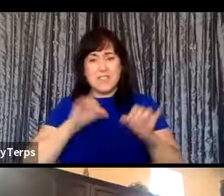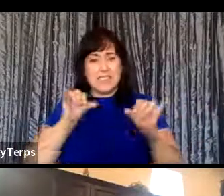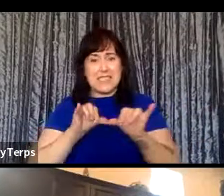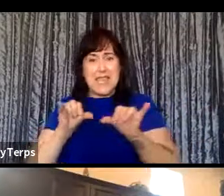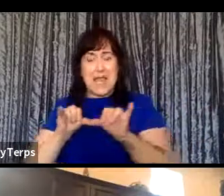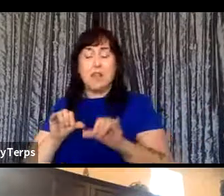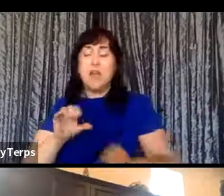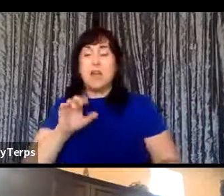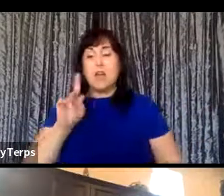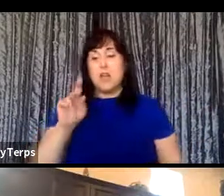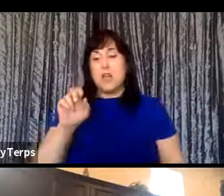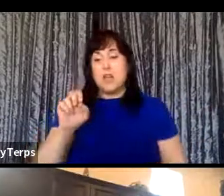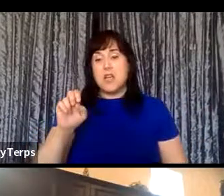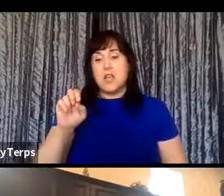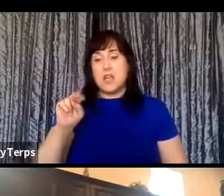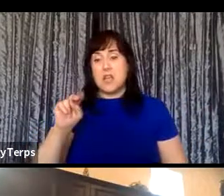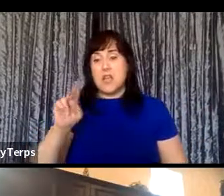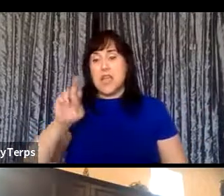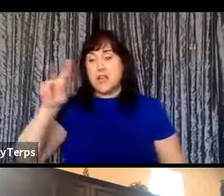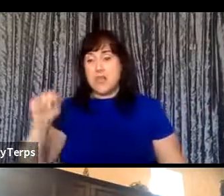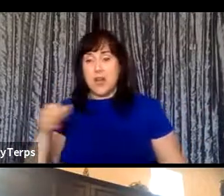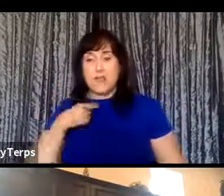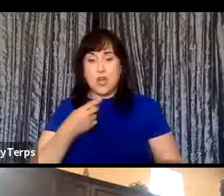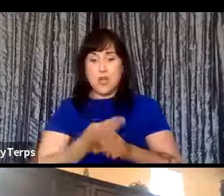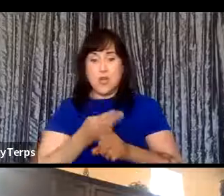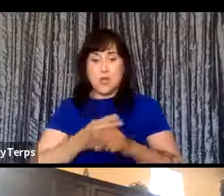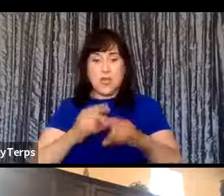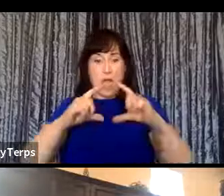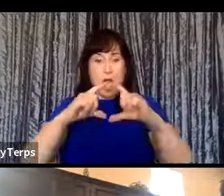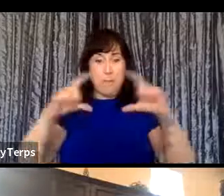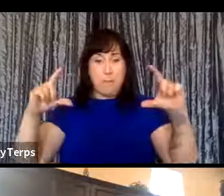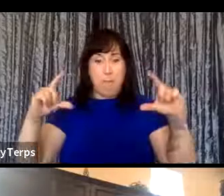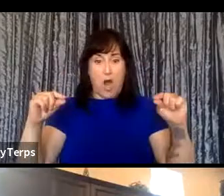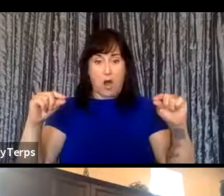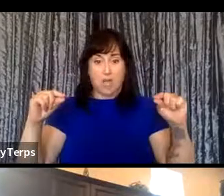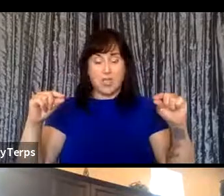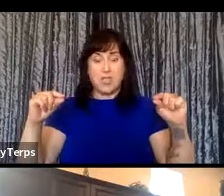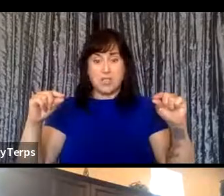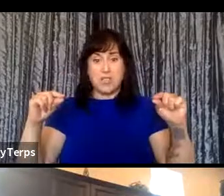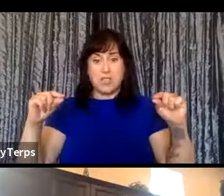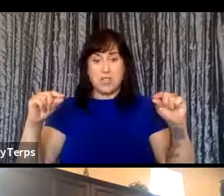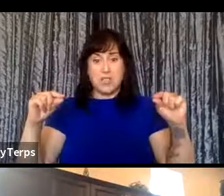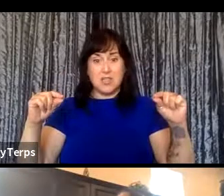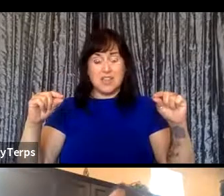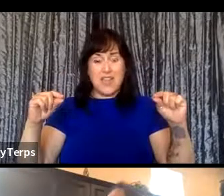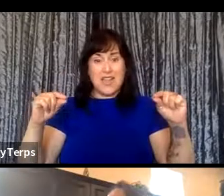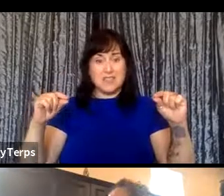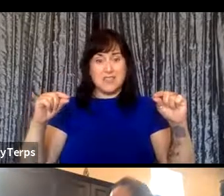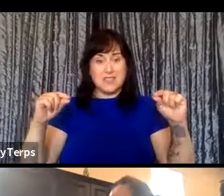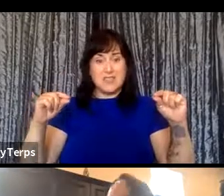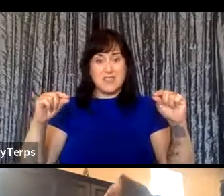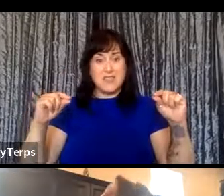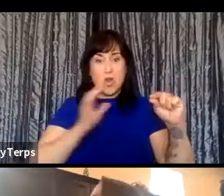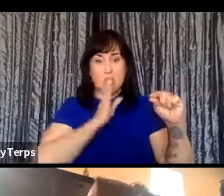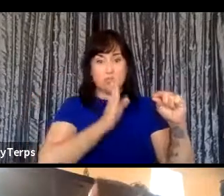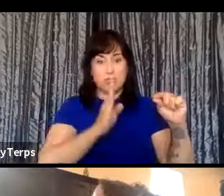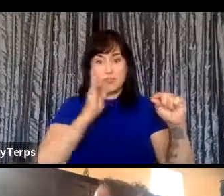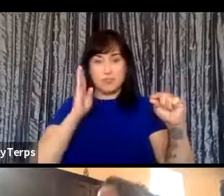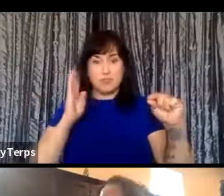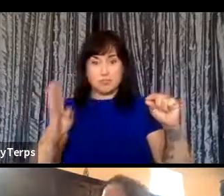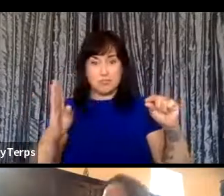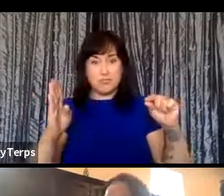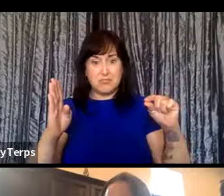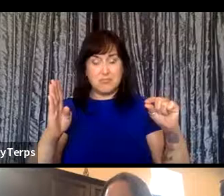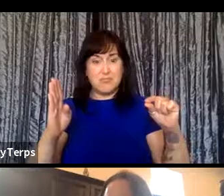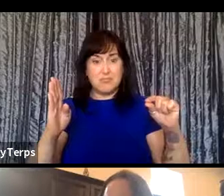bar, okay, I want you to open your bar. Okay, look at the bar and then work out 2/3 of your bar. Okay, keep a third